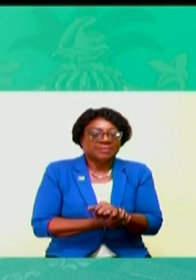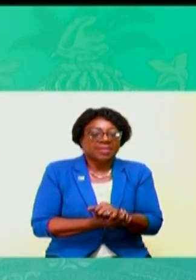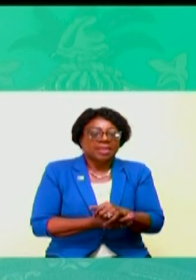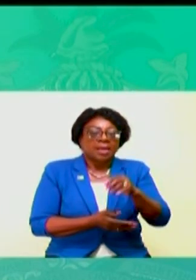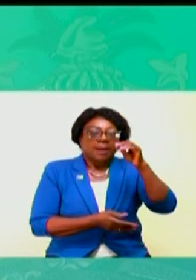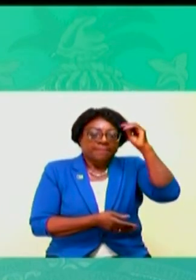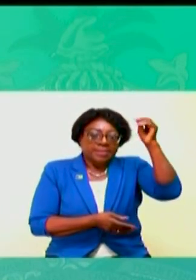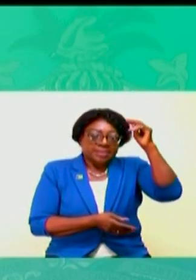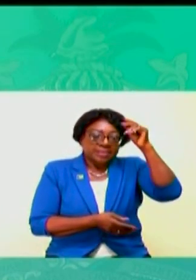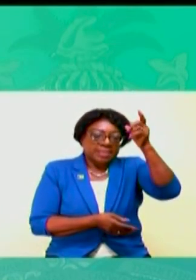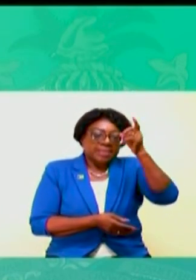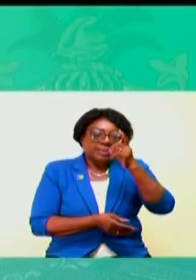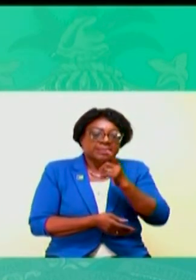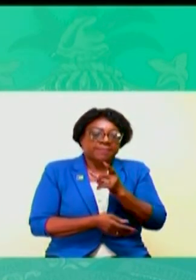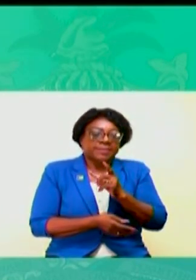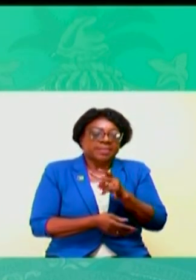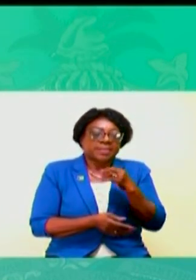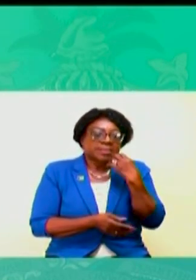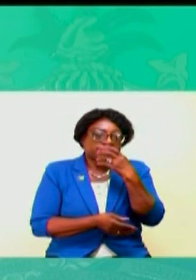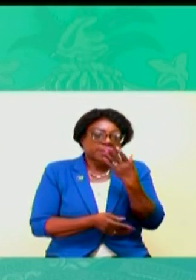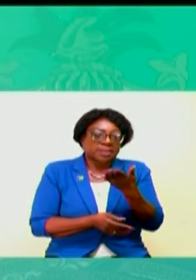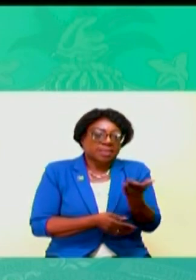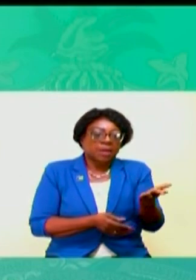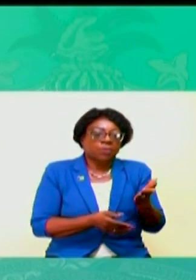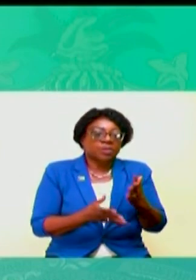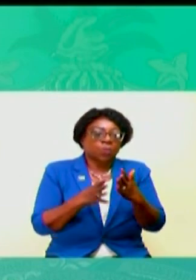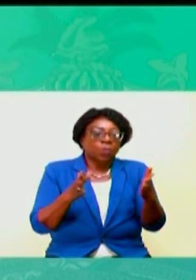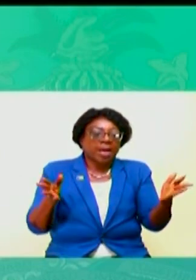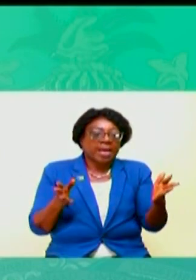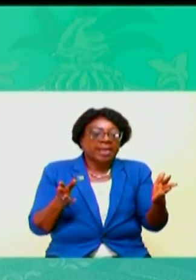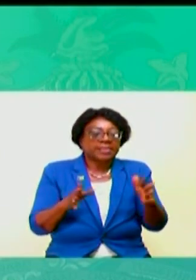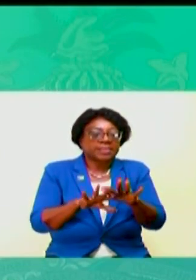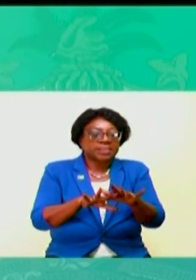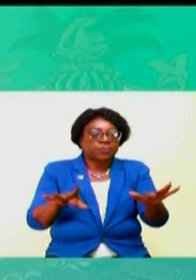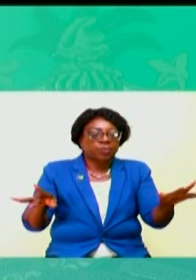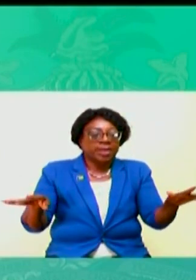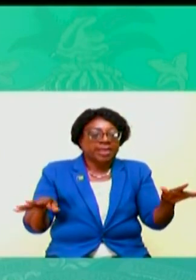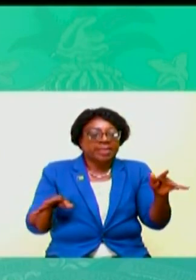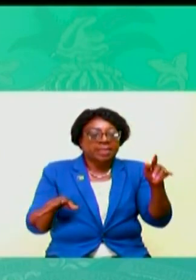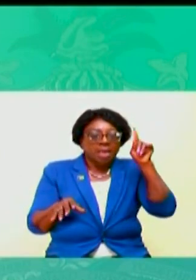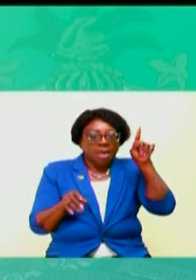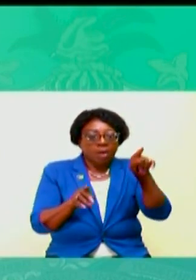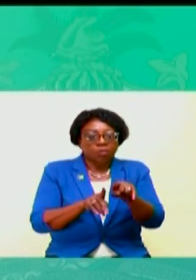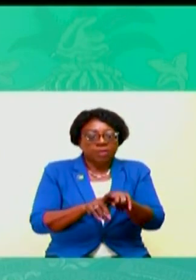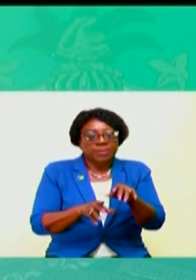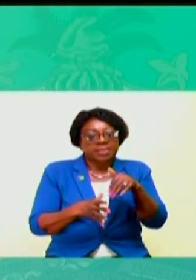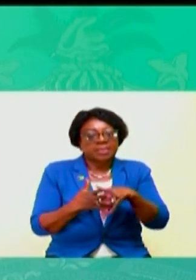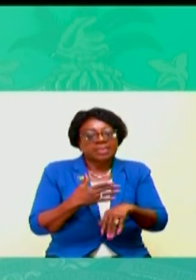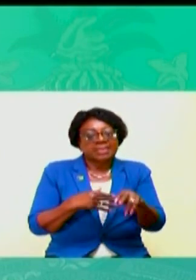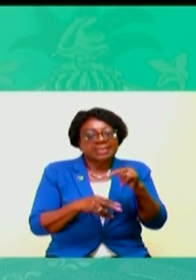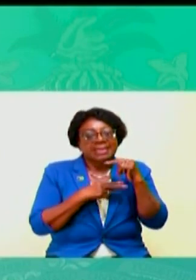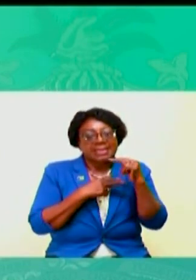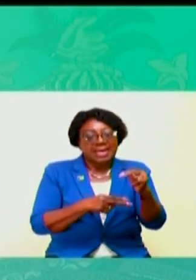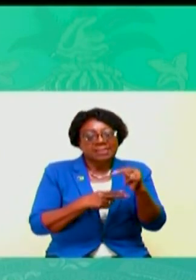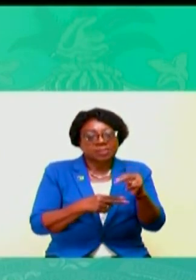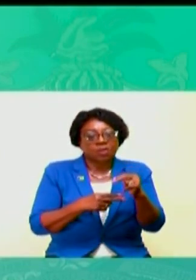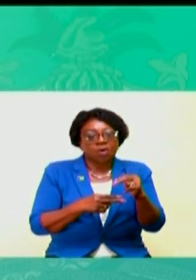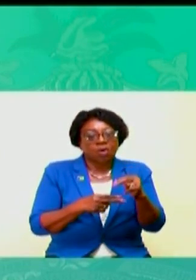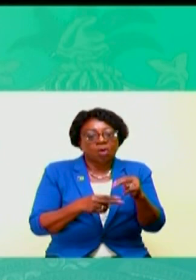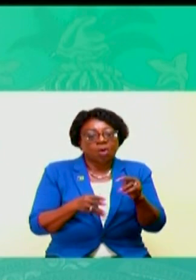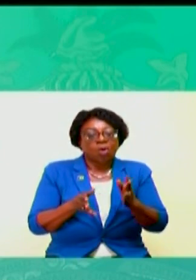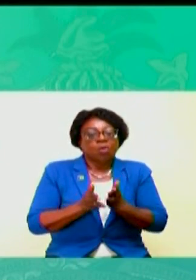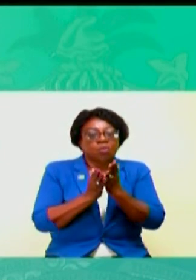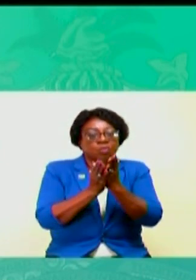Deputy Speaker, there was widespread agreement that the Nassau cruise port required improvement. We all